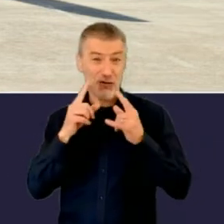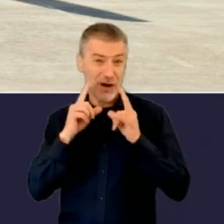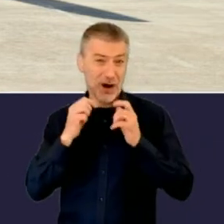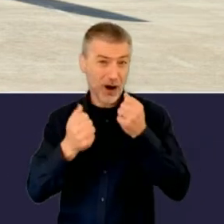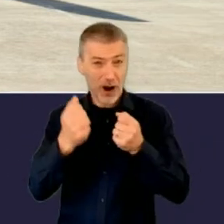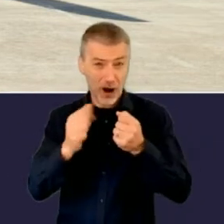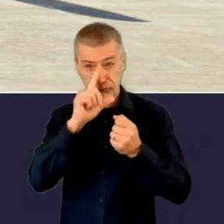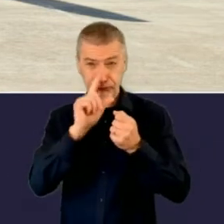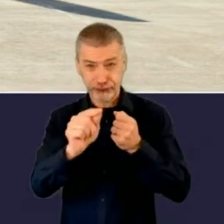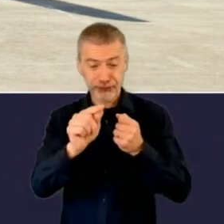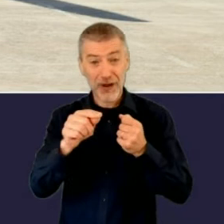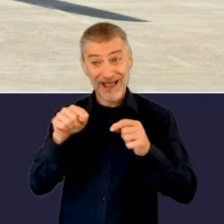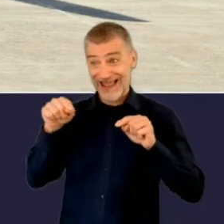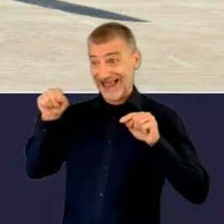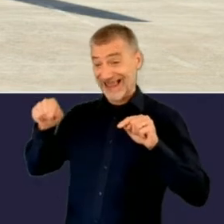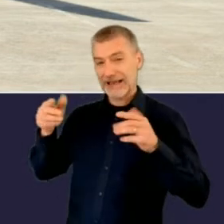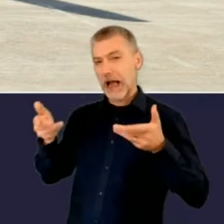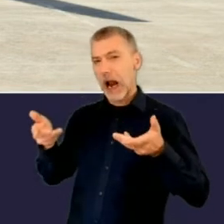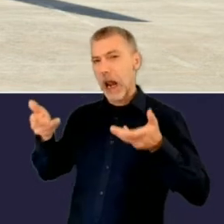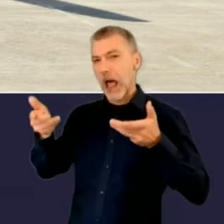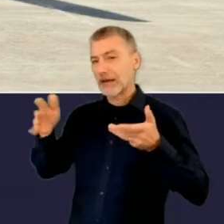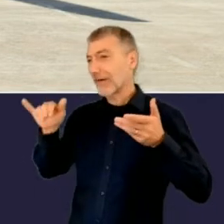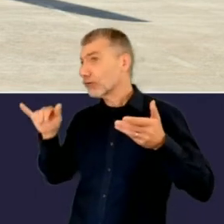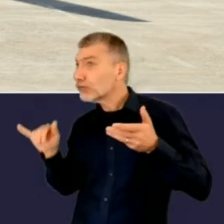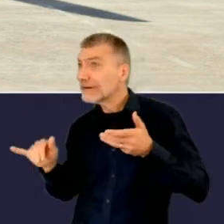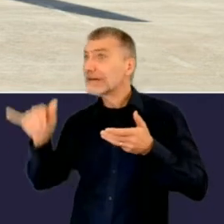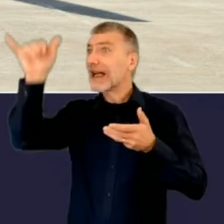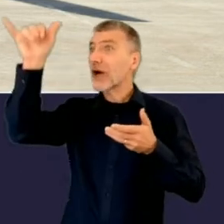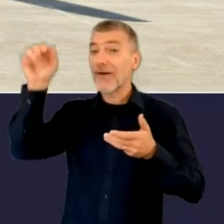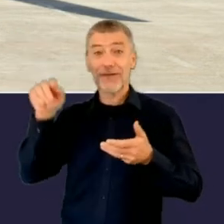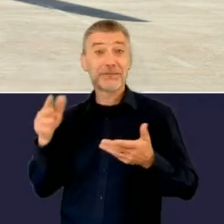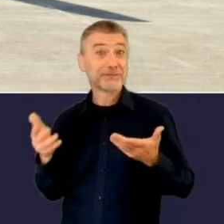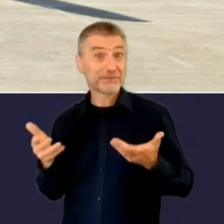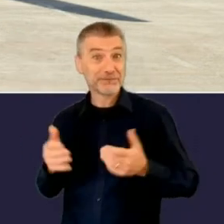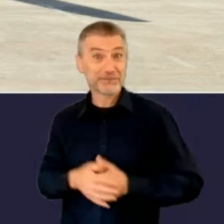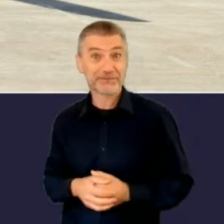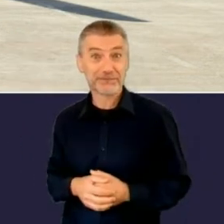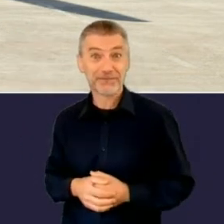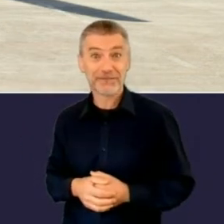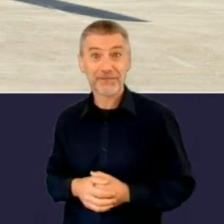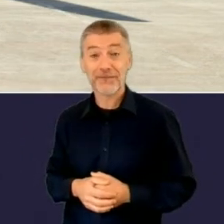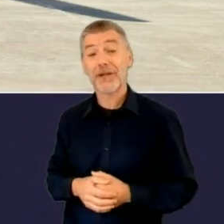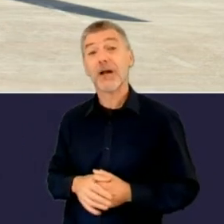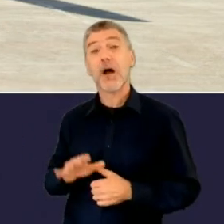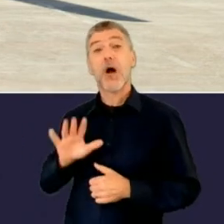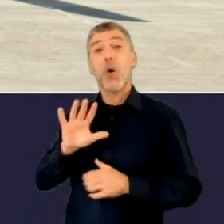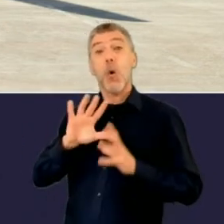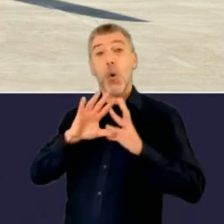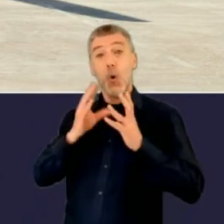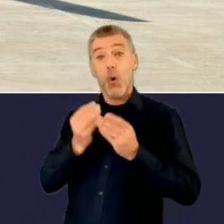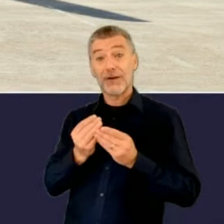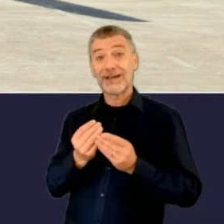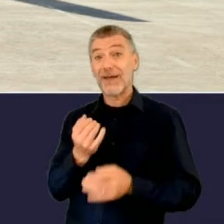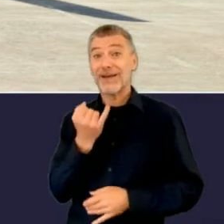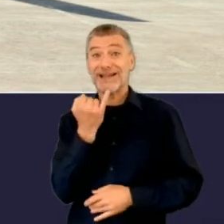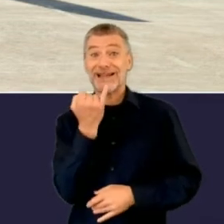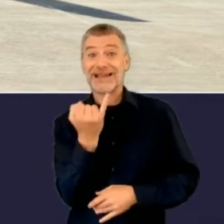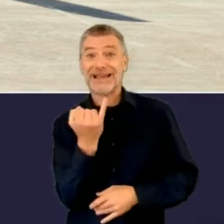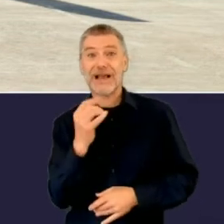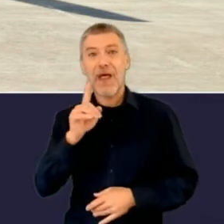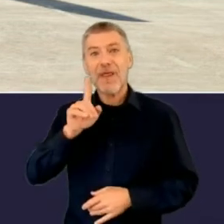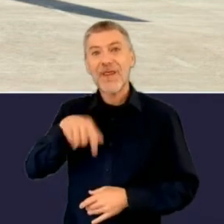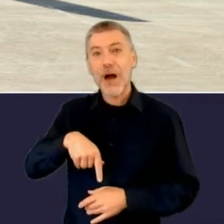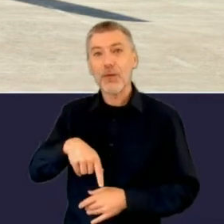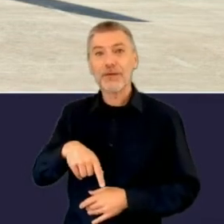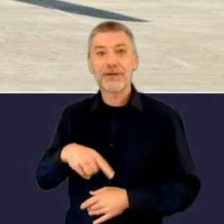manage, of course, the weight of taking off. We've got 6,000 individual battery cells in that battery